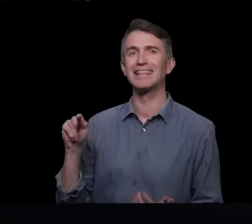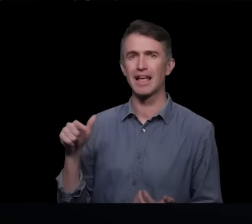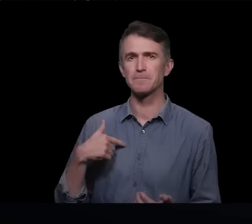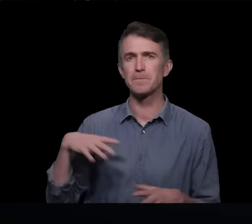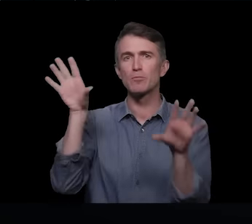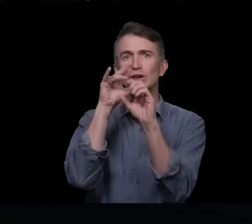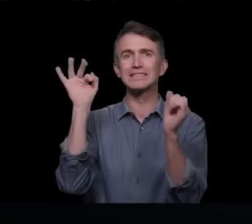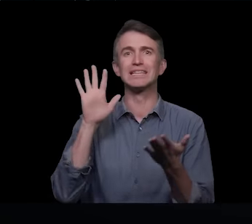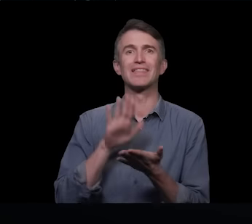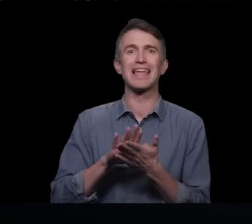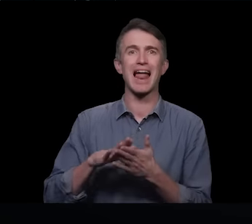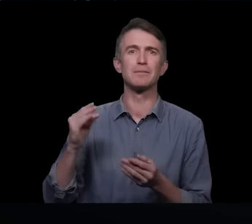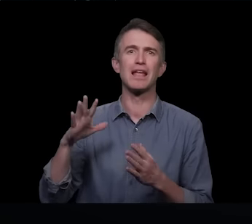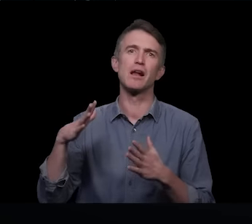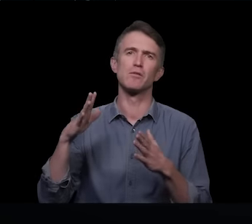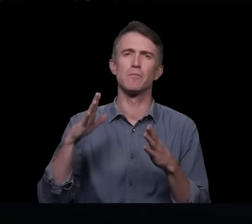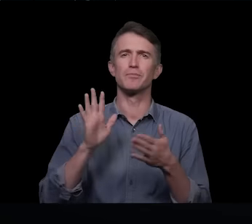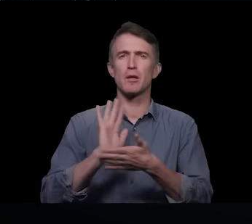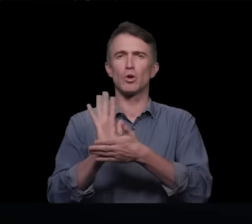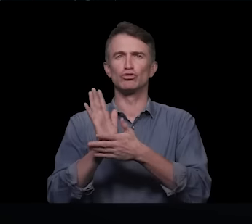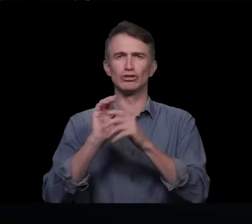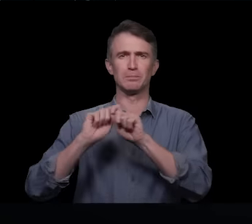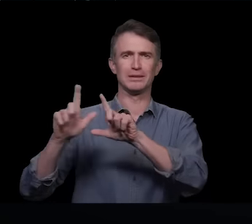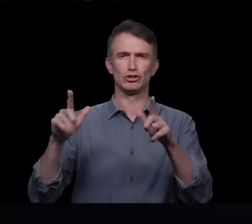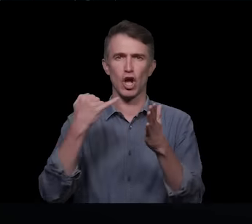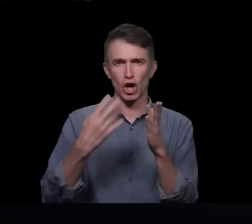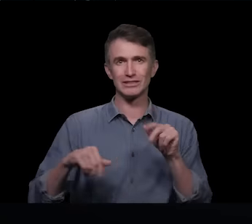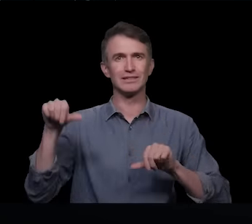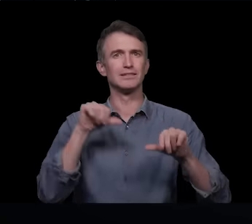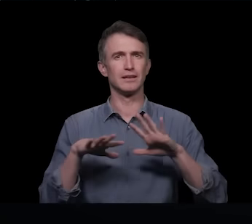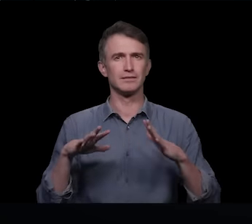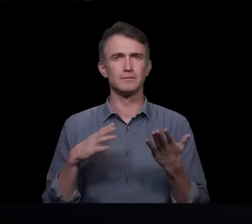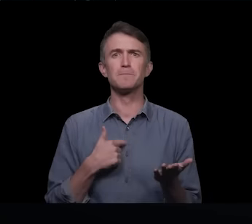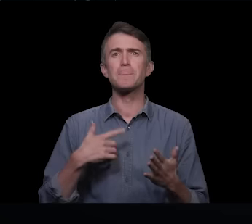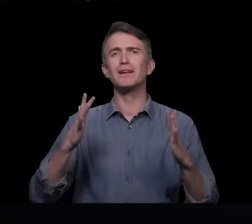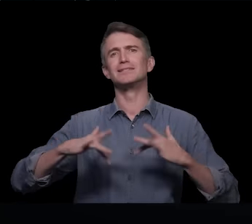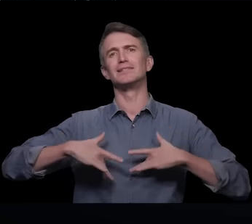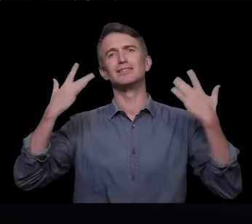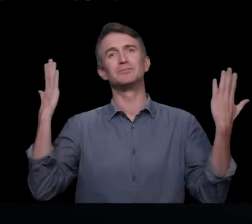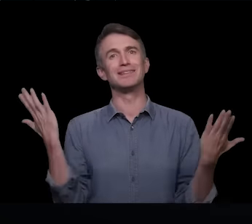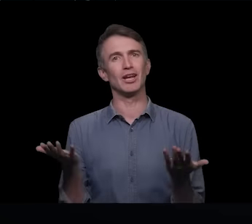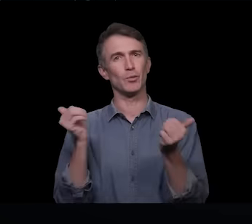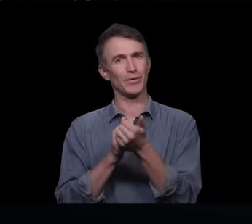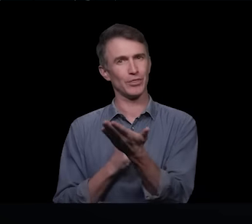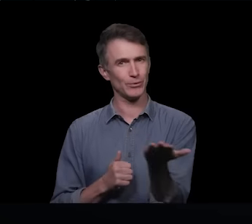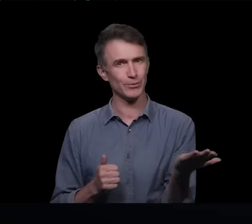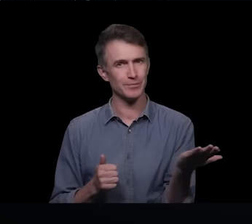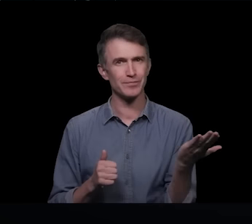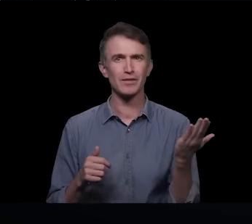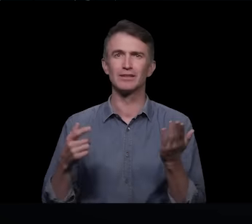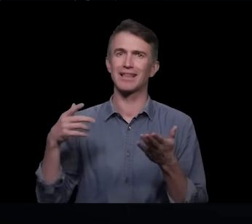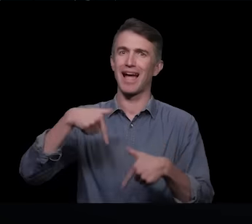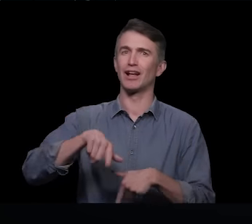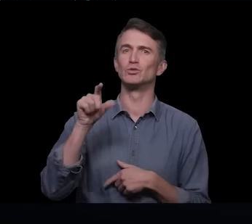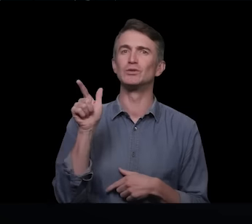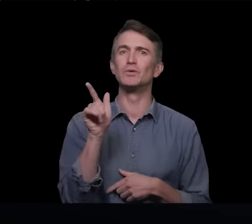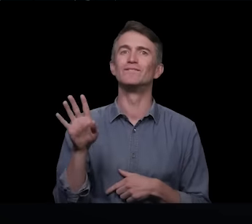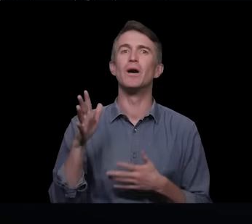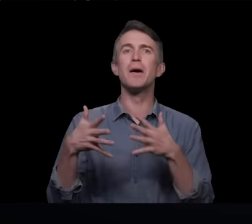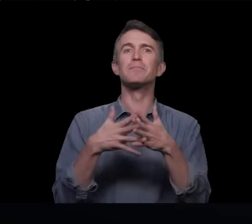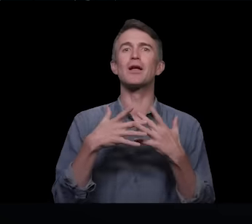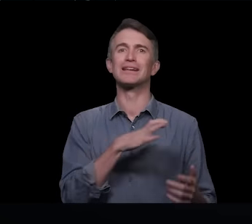Yang, president of the Academy of Motion Picture Arts and Sciences. I am delighted to be here with you at the